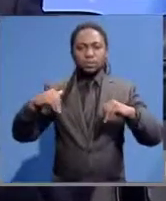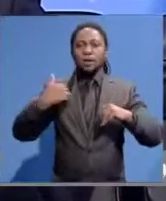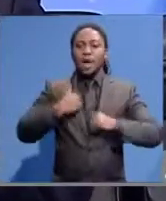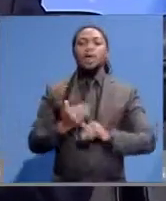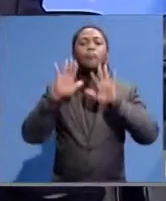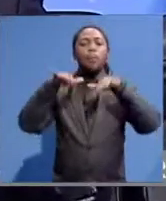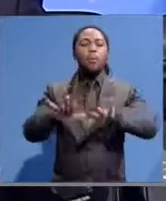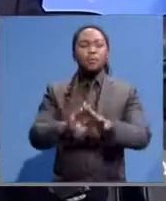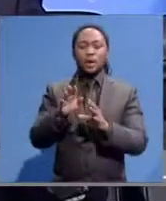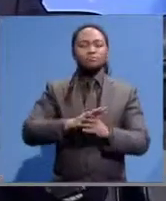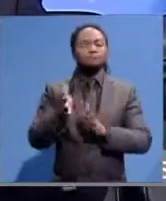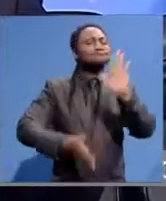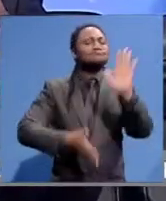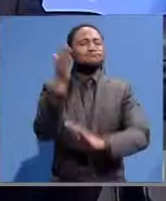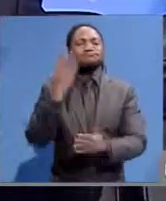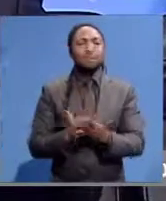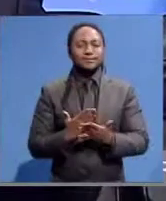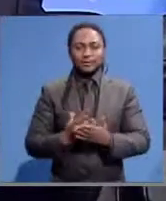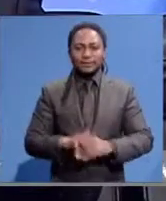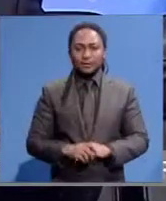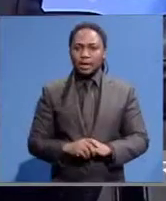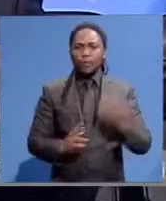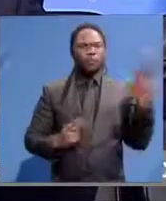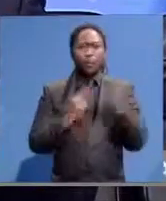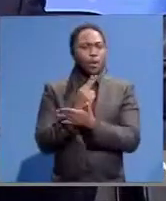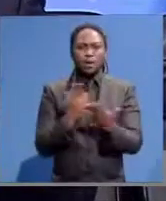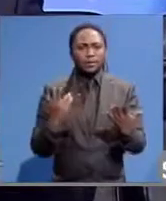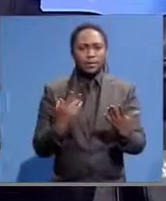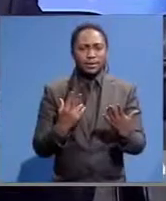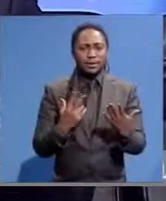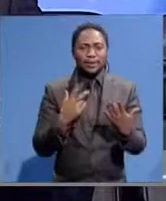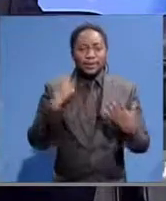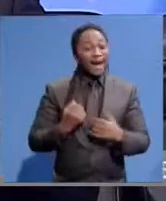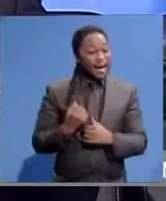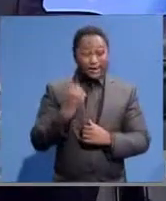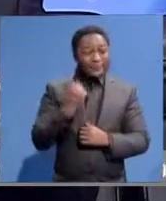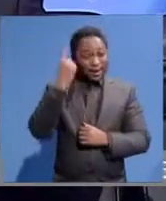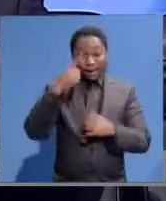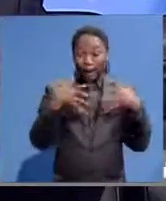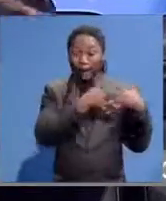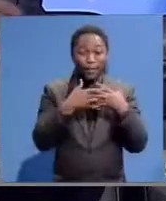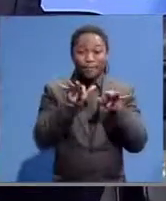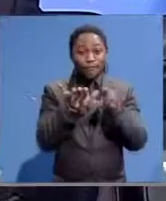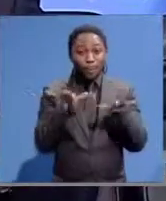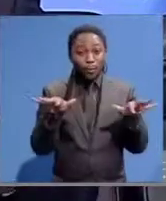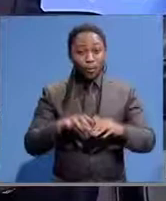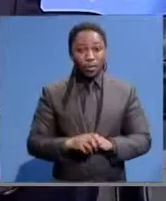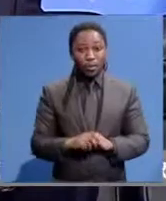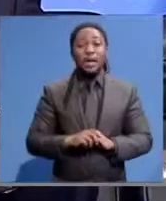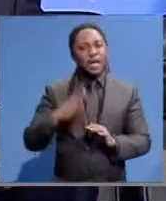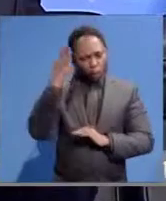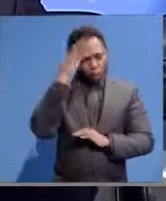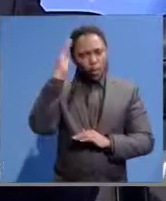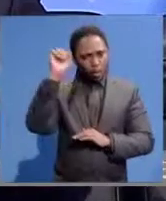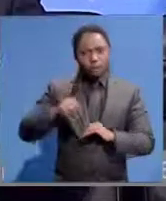pool. And that's what he said. He was absolutely honest. He understood that America is powerful. They can disinvest from South Africa,